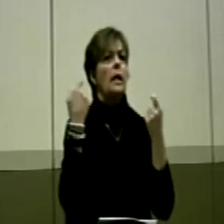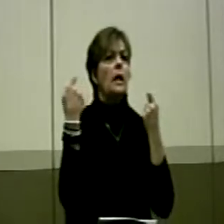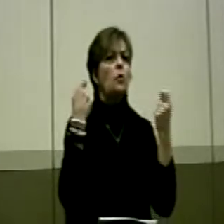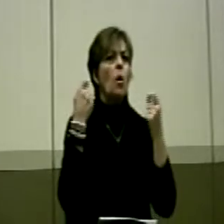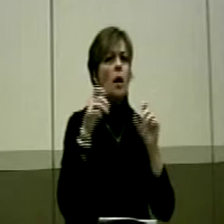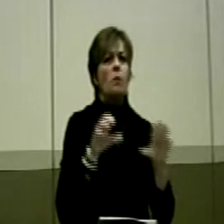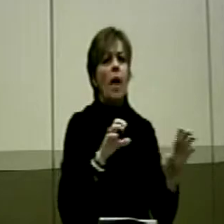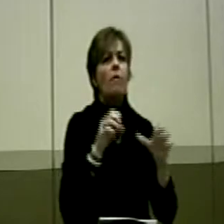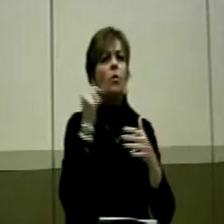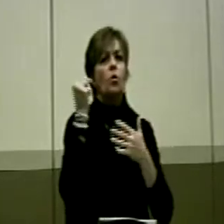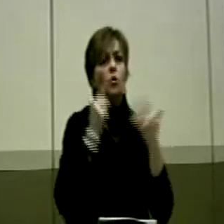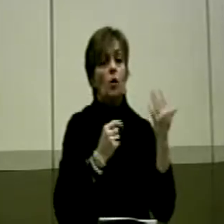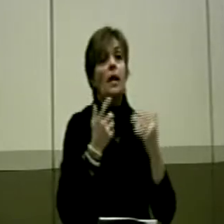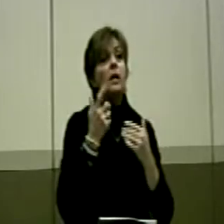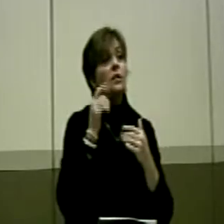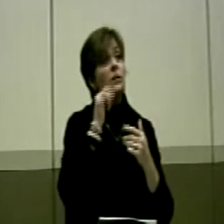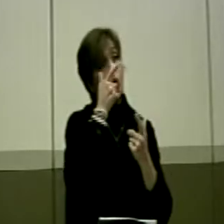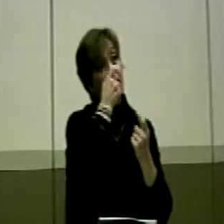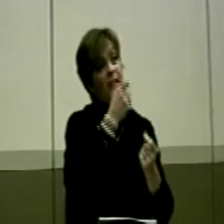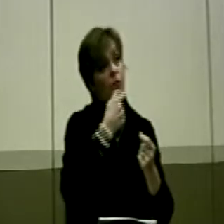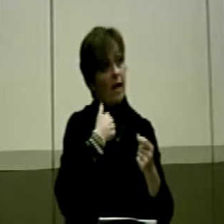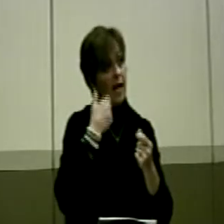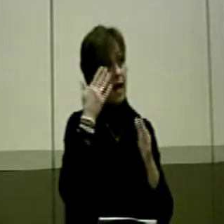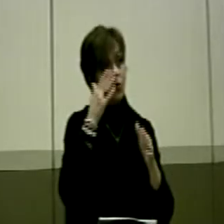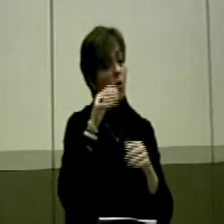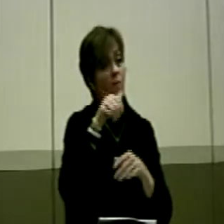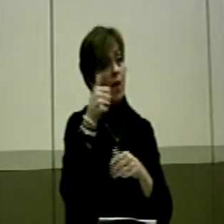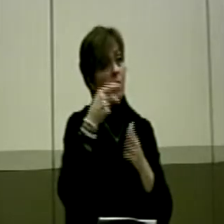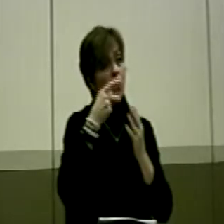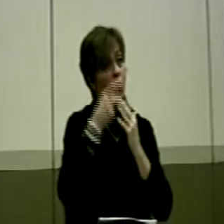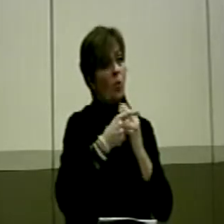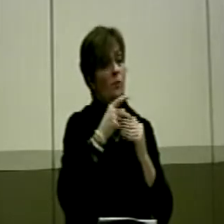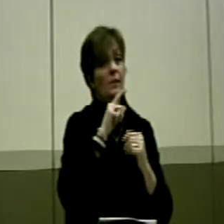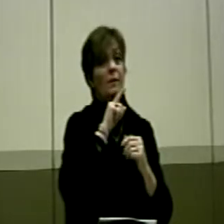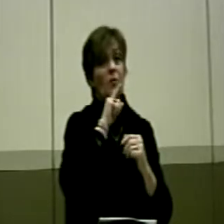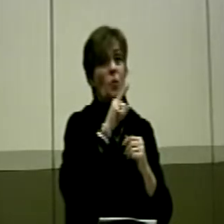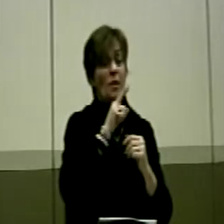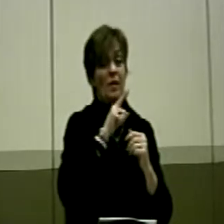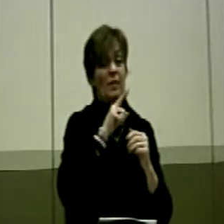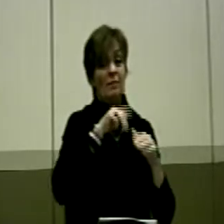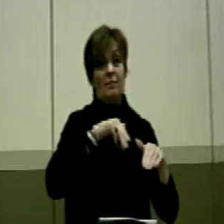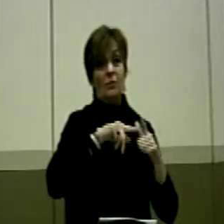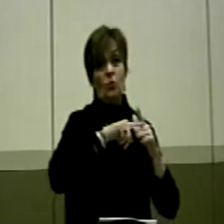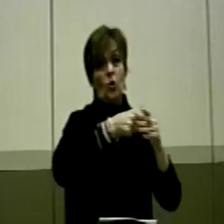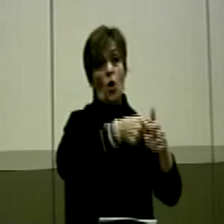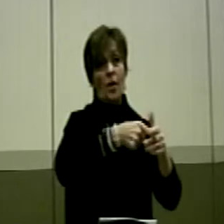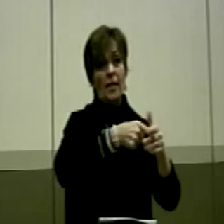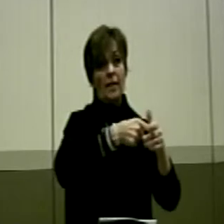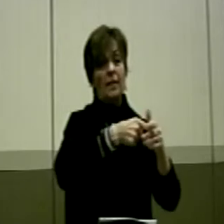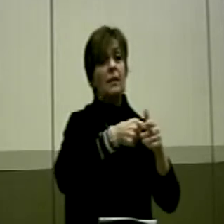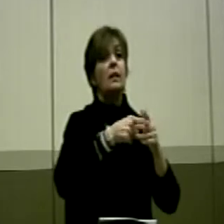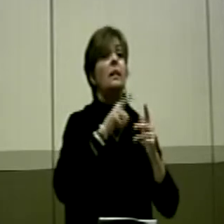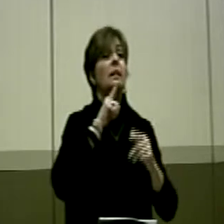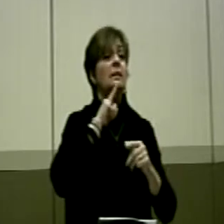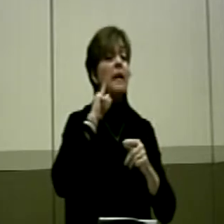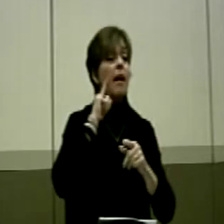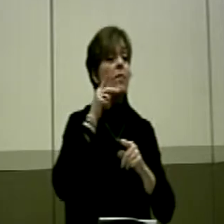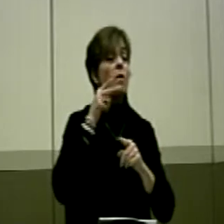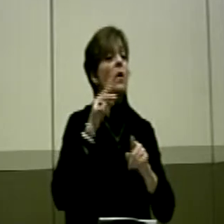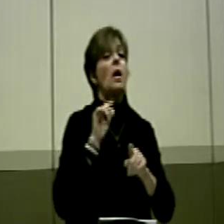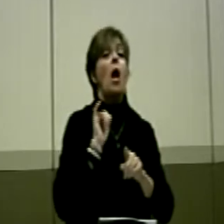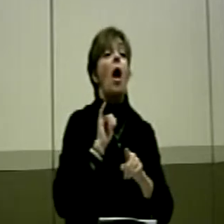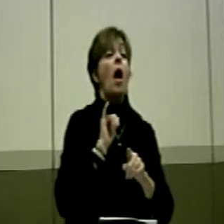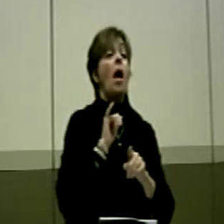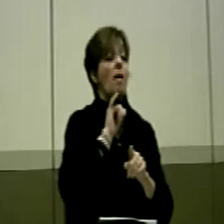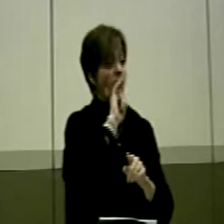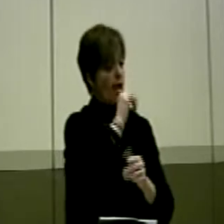don't know of other programs that have actually yet kind of been started, with deaf, hard of hearing, and then, oh yeah, that's a good program. We can adapt, and so there's more